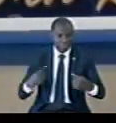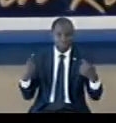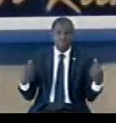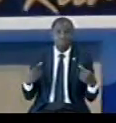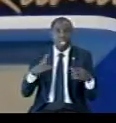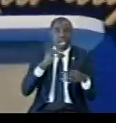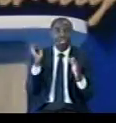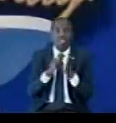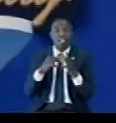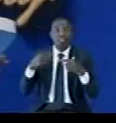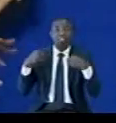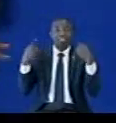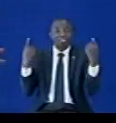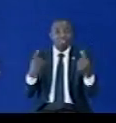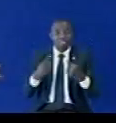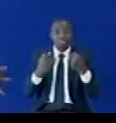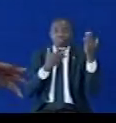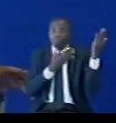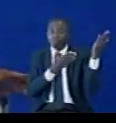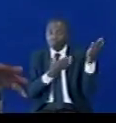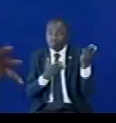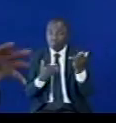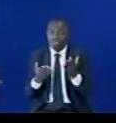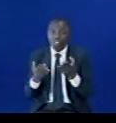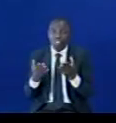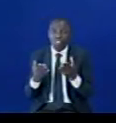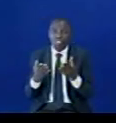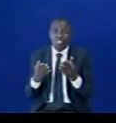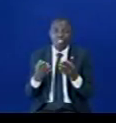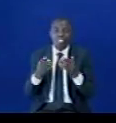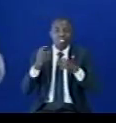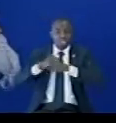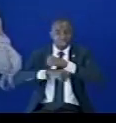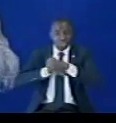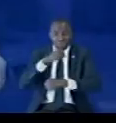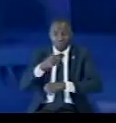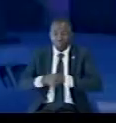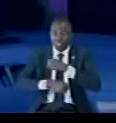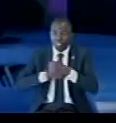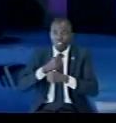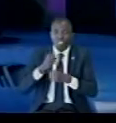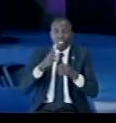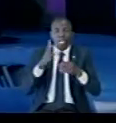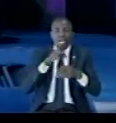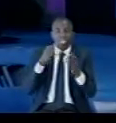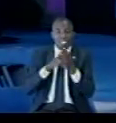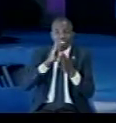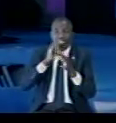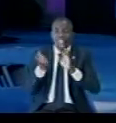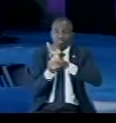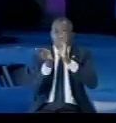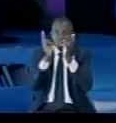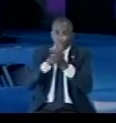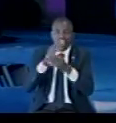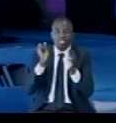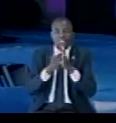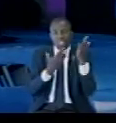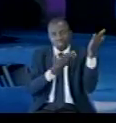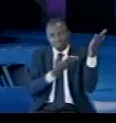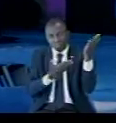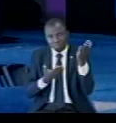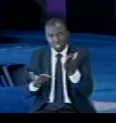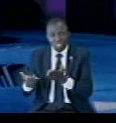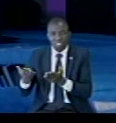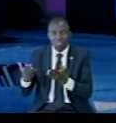the transgression brings sin, and it brings suffering, and it is repentance that brings